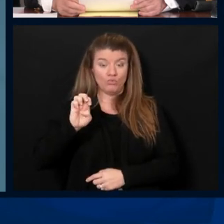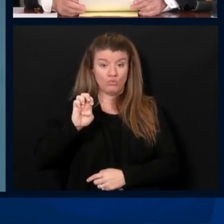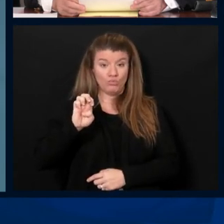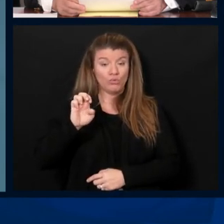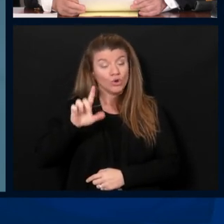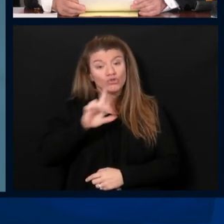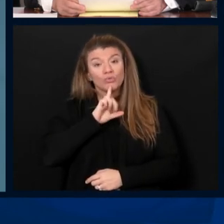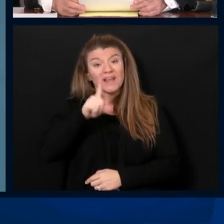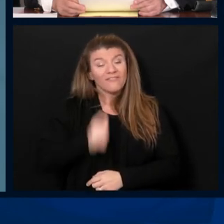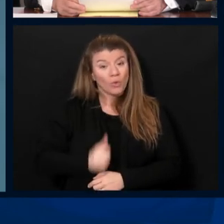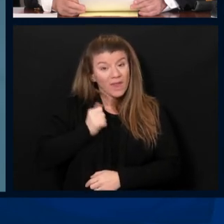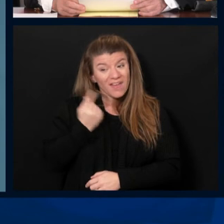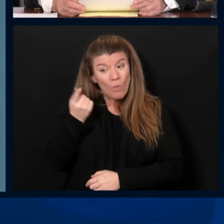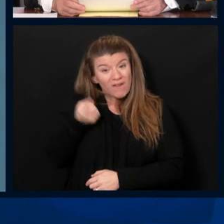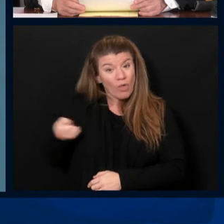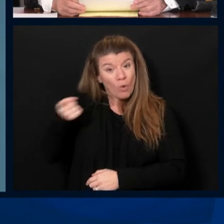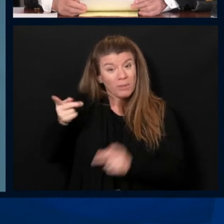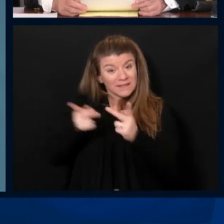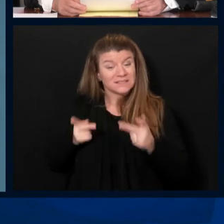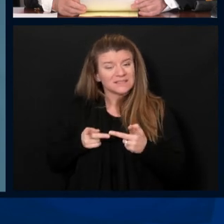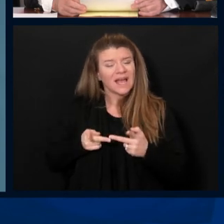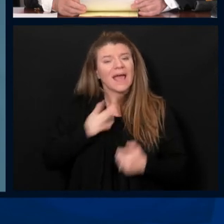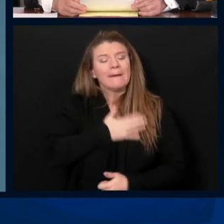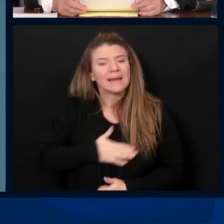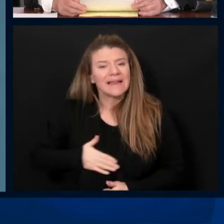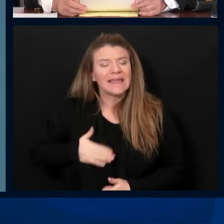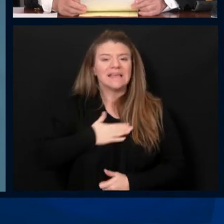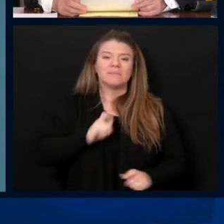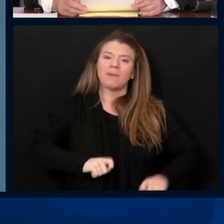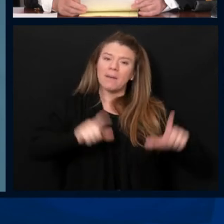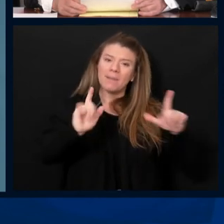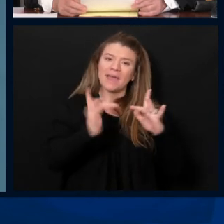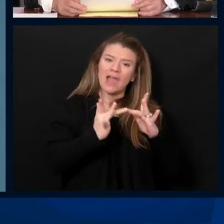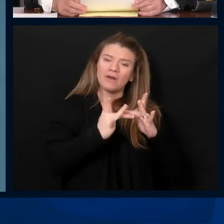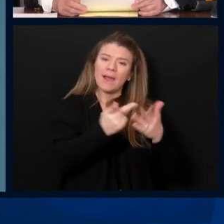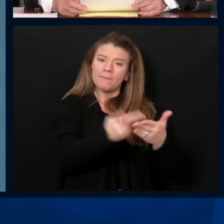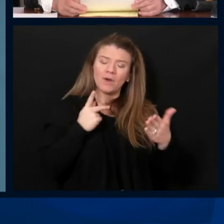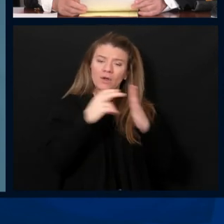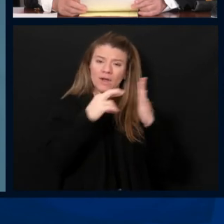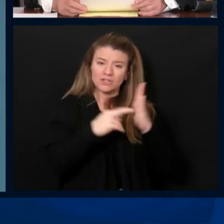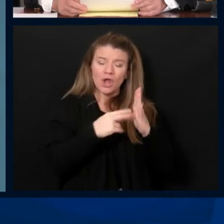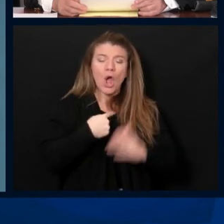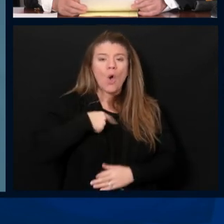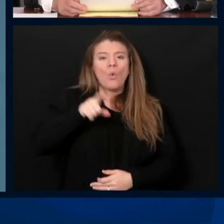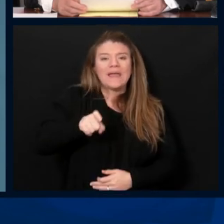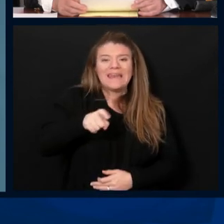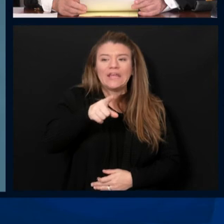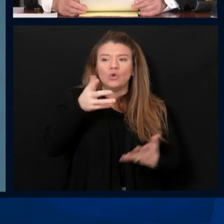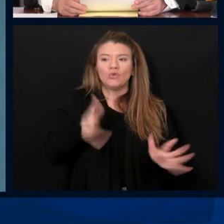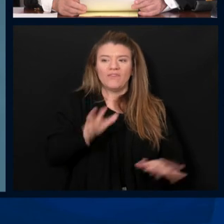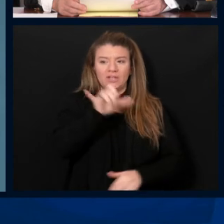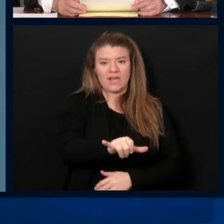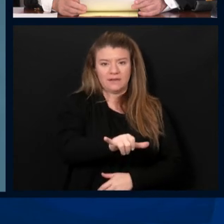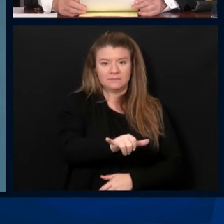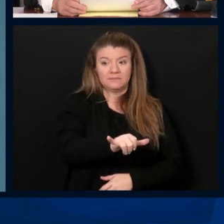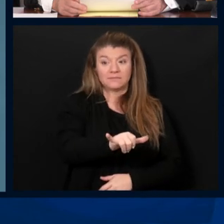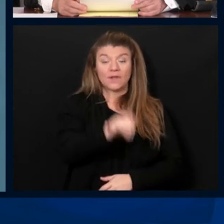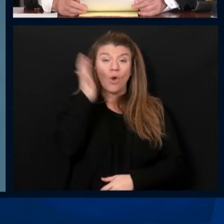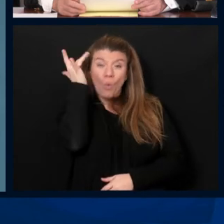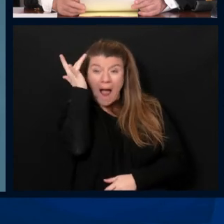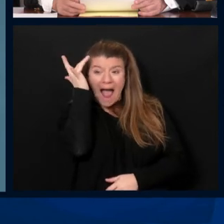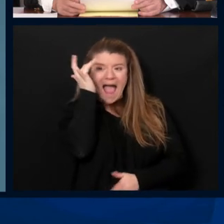especially are in one of these counties, go online and pre-register. We need you to have that done. It will help you